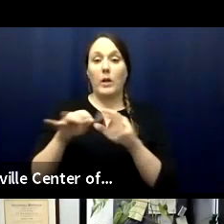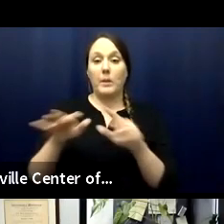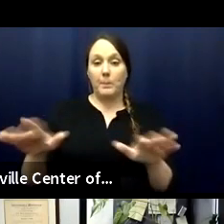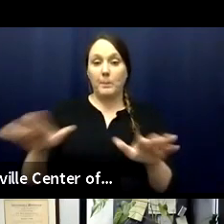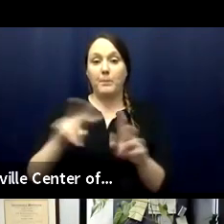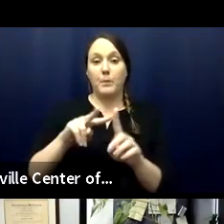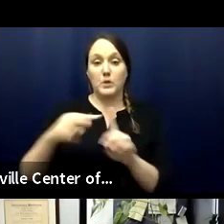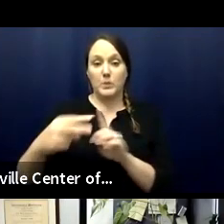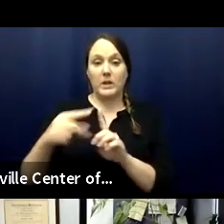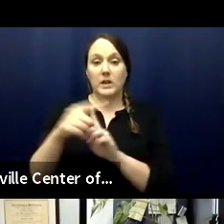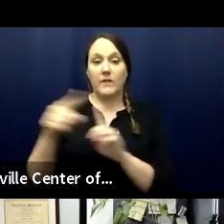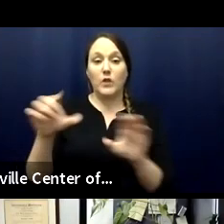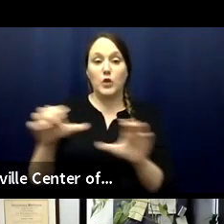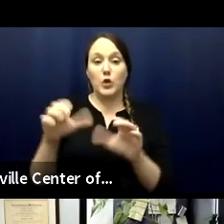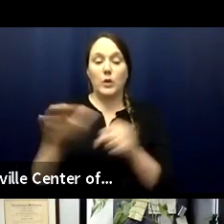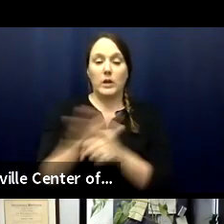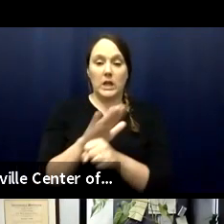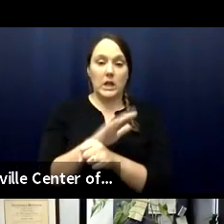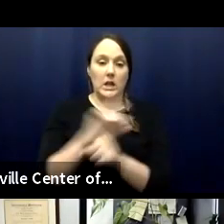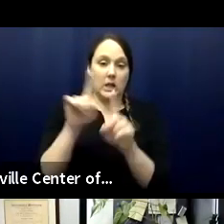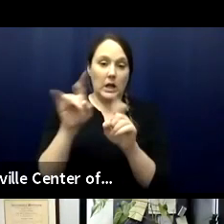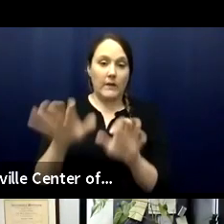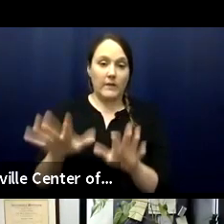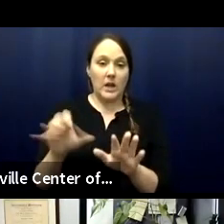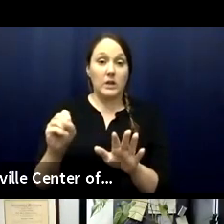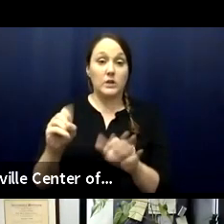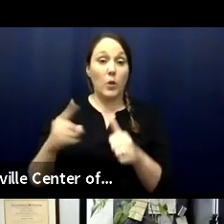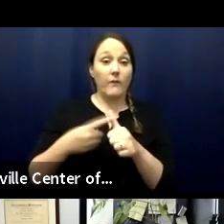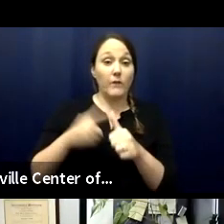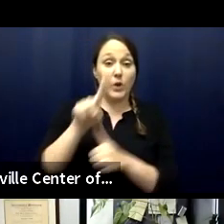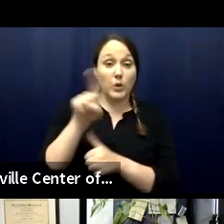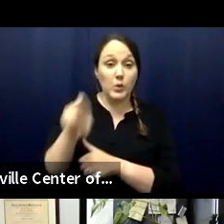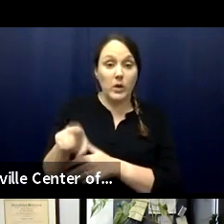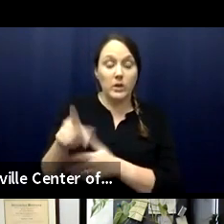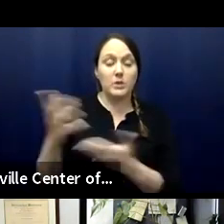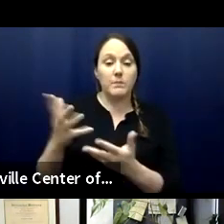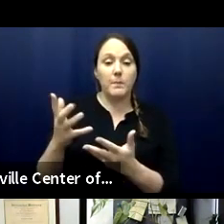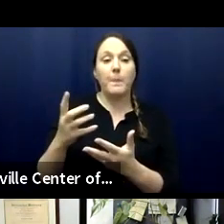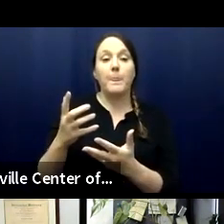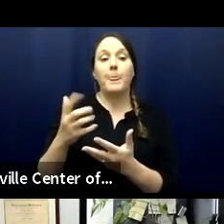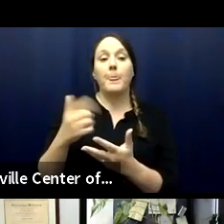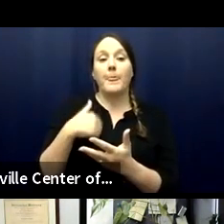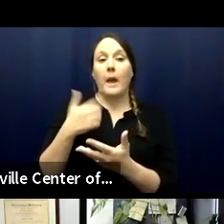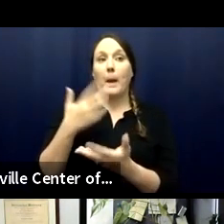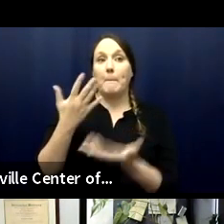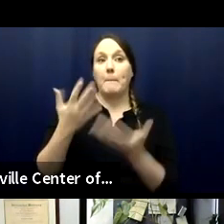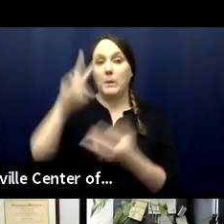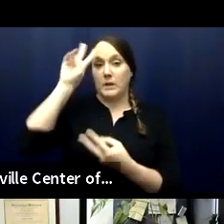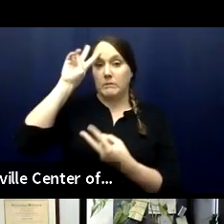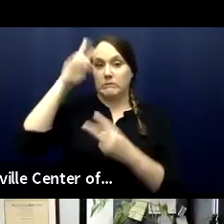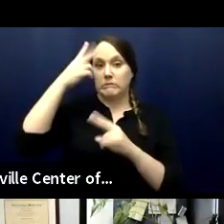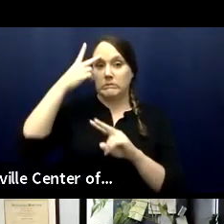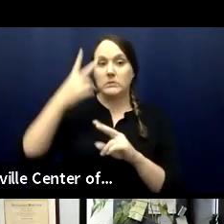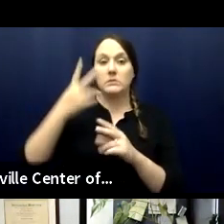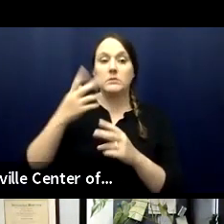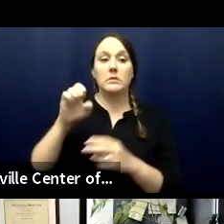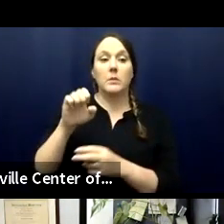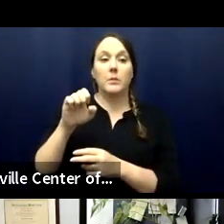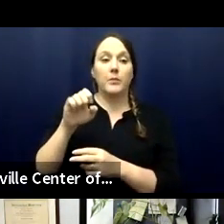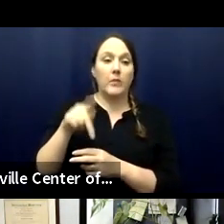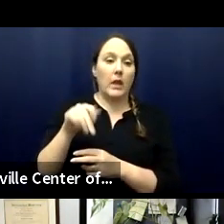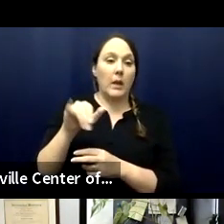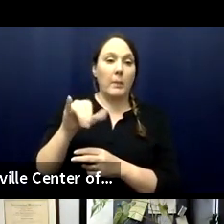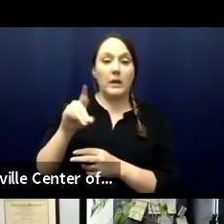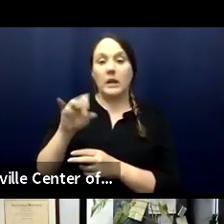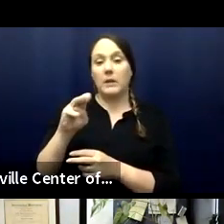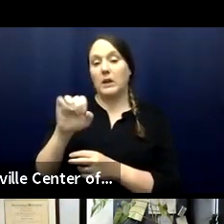perspective, you're doing enough tests. And so I guess my first question is that I may misunderstand that epidemiologically, but then the other is,